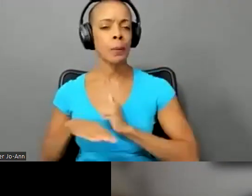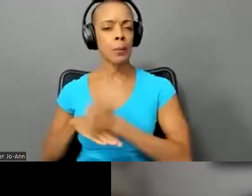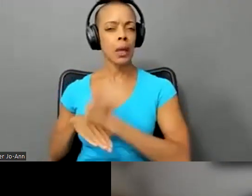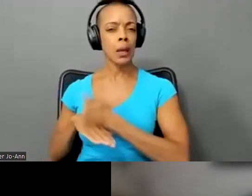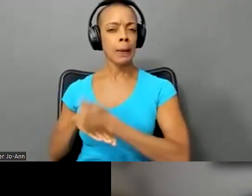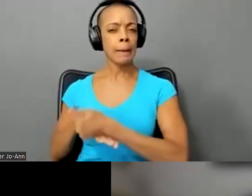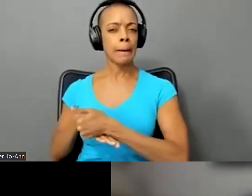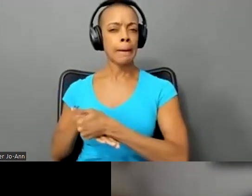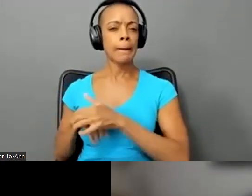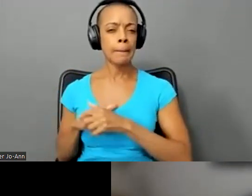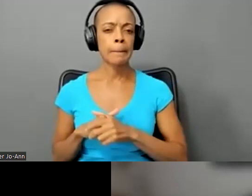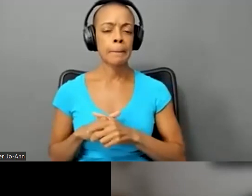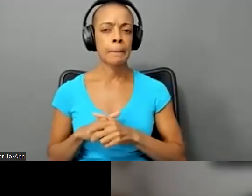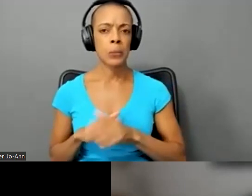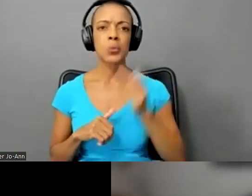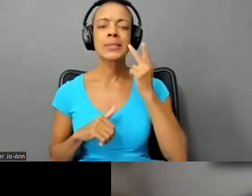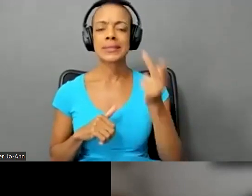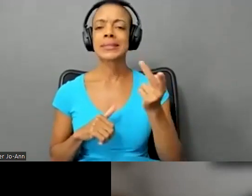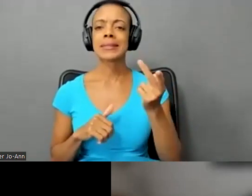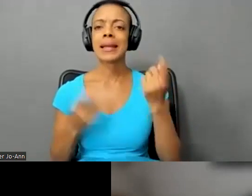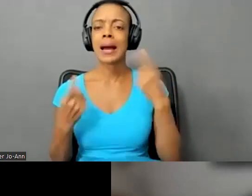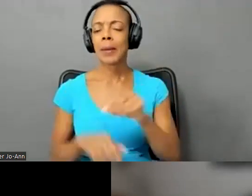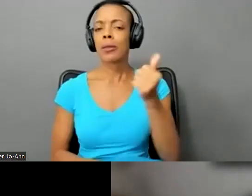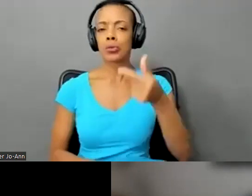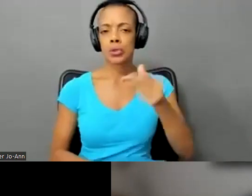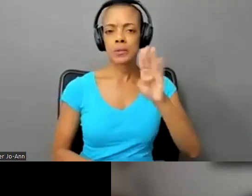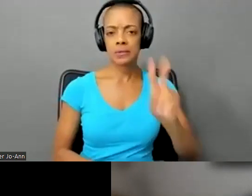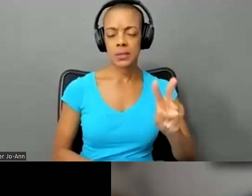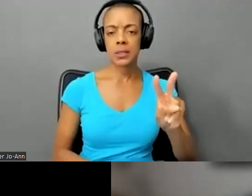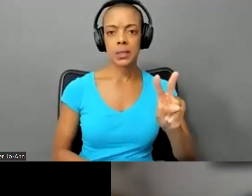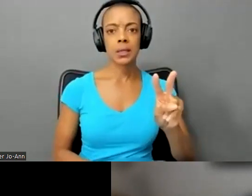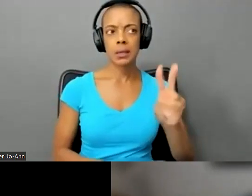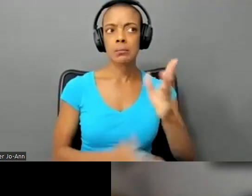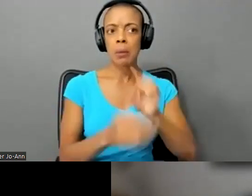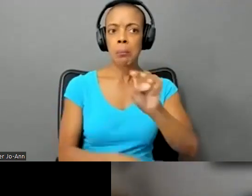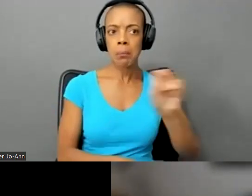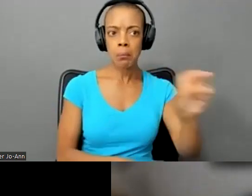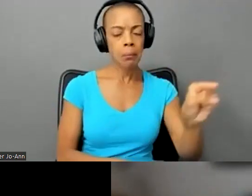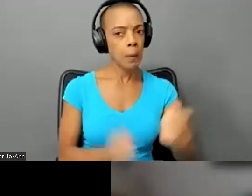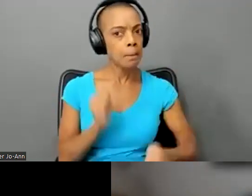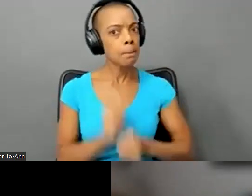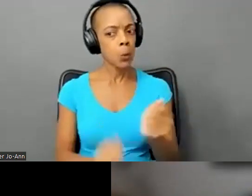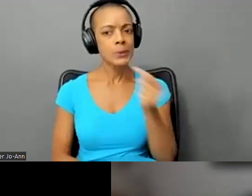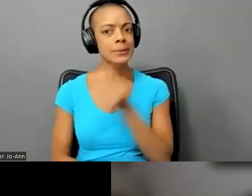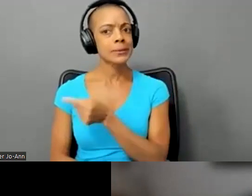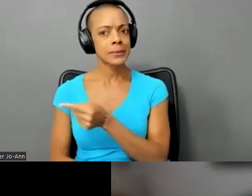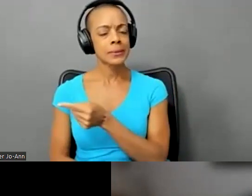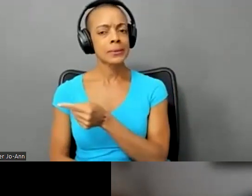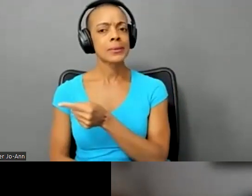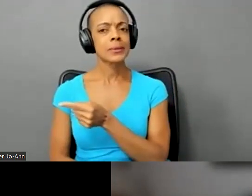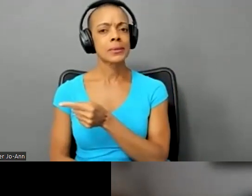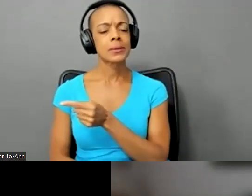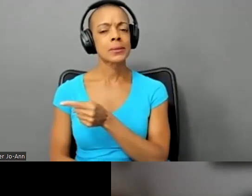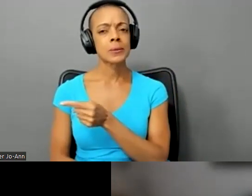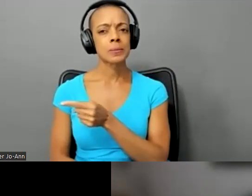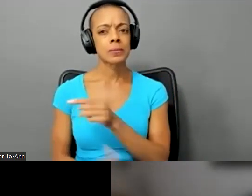of gender-based violence too, but definitely we still see kind of that framing, which